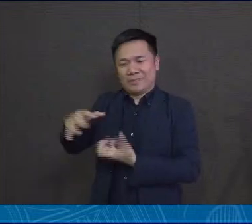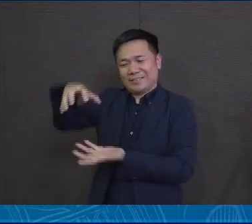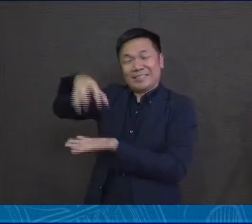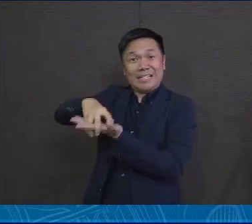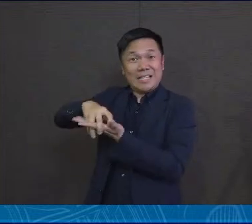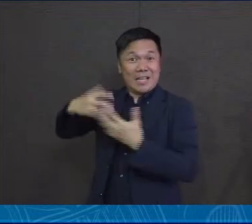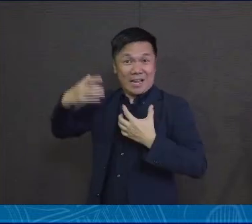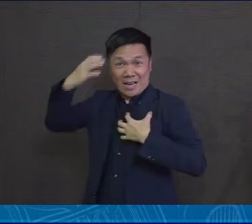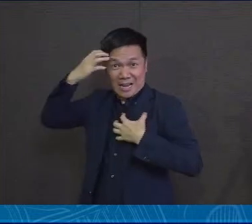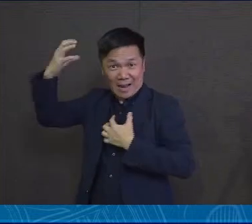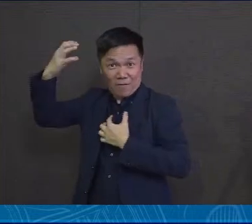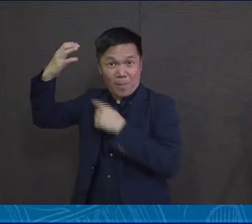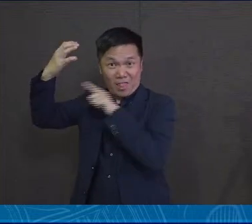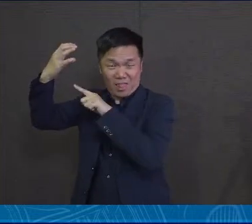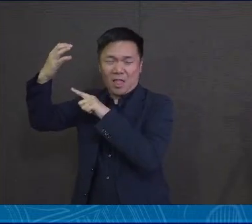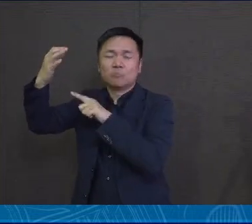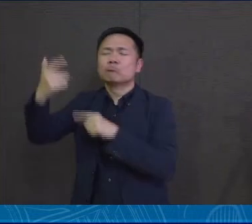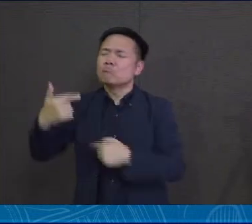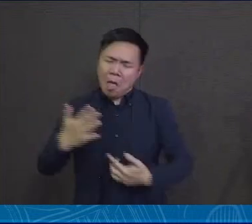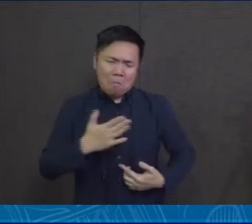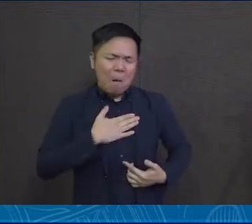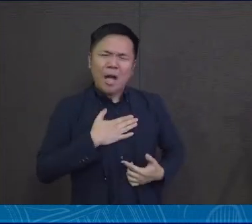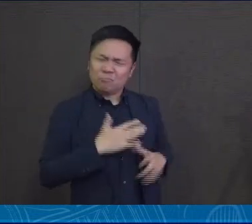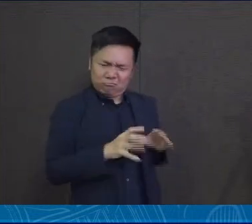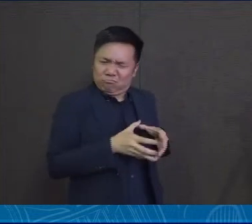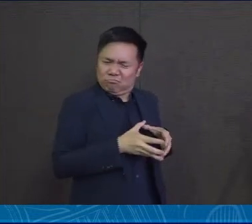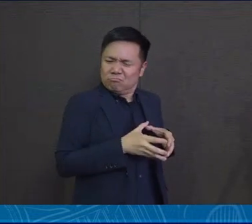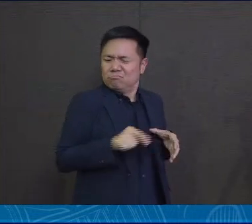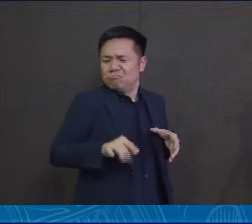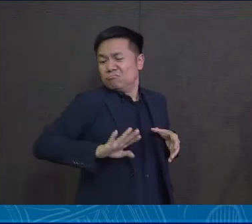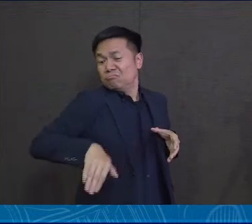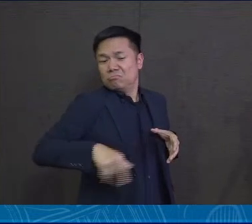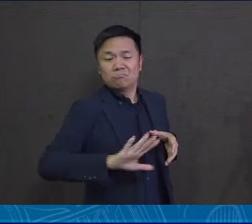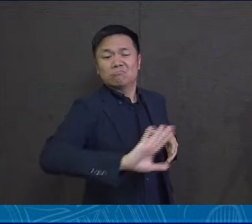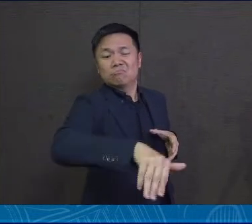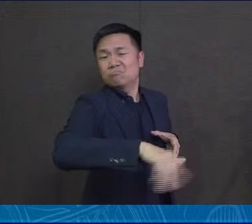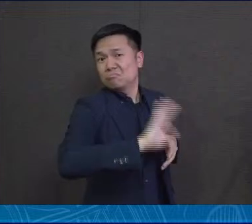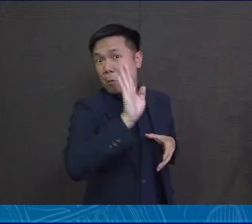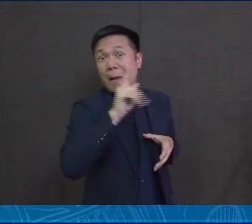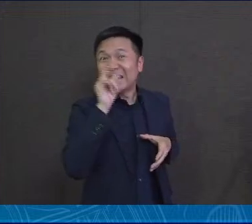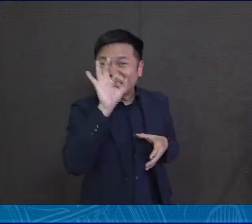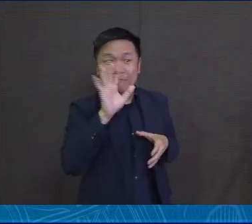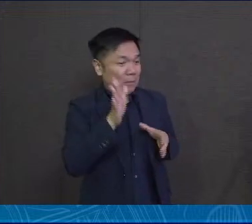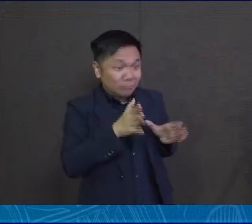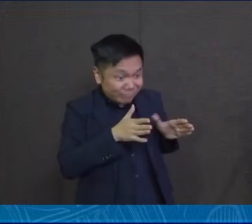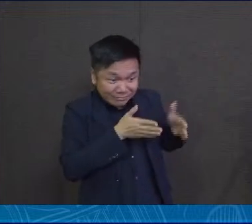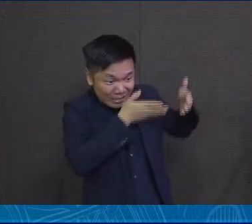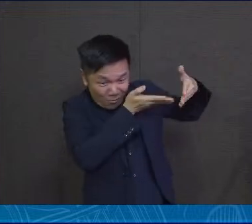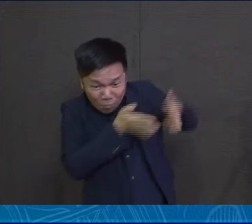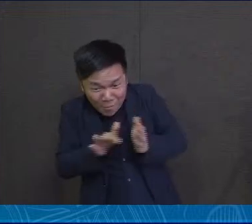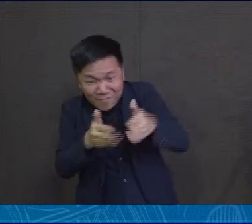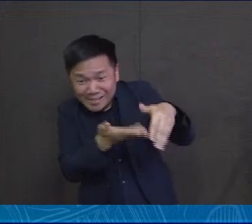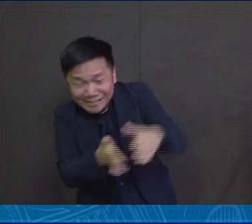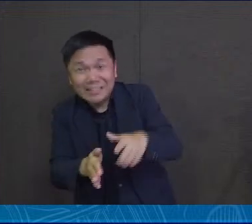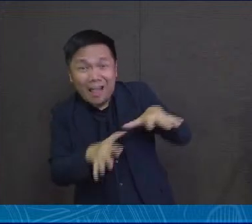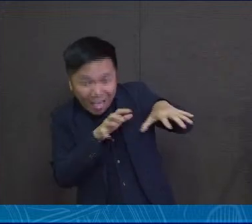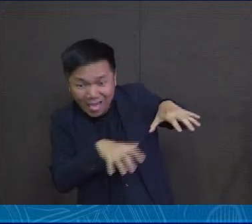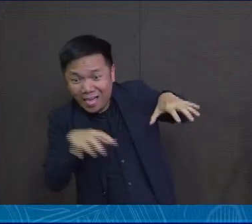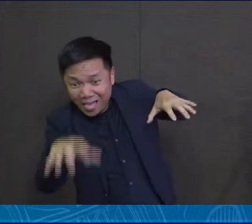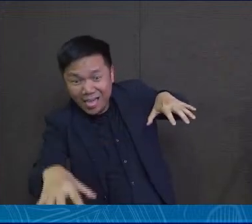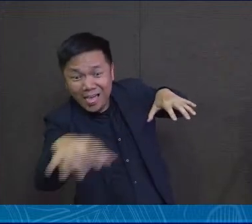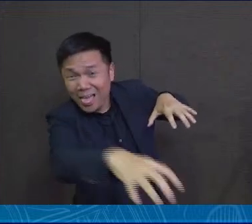only look at their particular role and responsibility in flooding, and they don't take a watershed approach, they only found